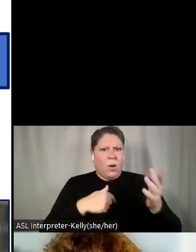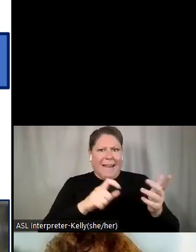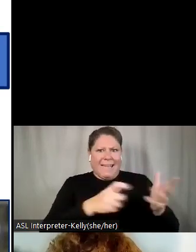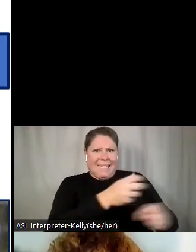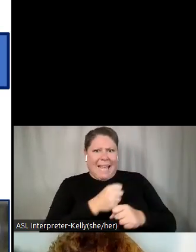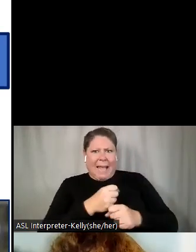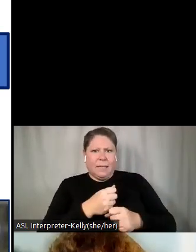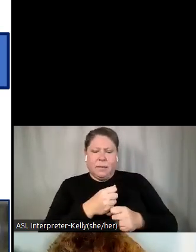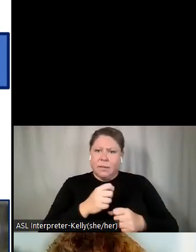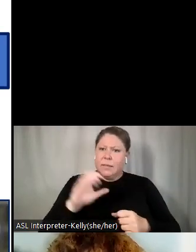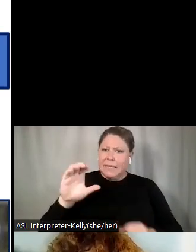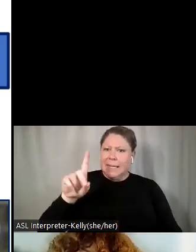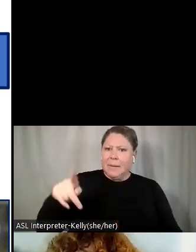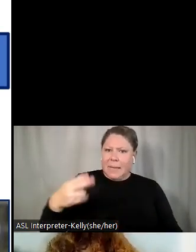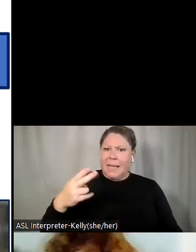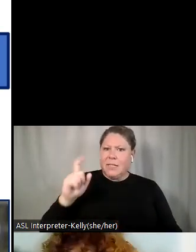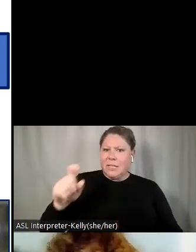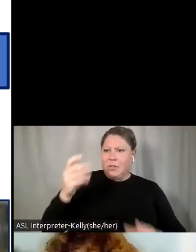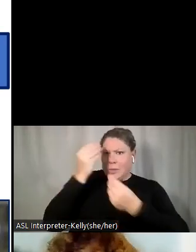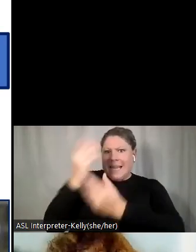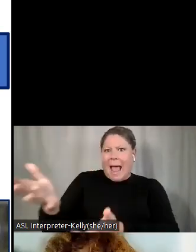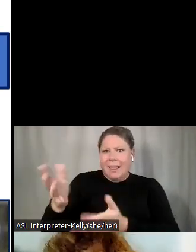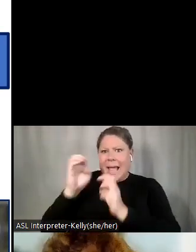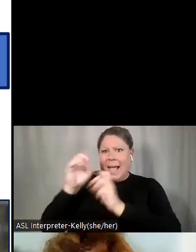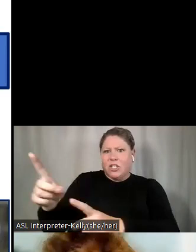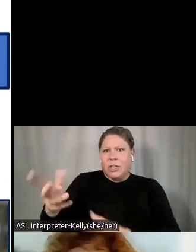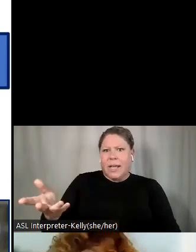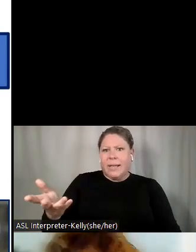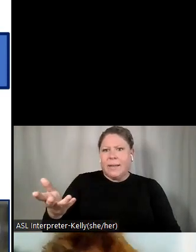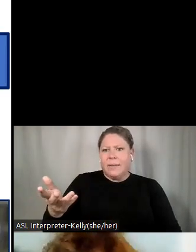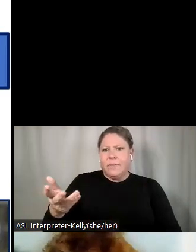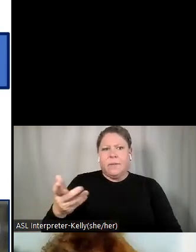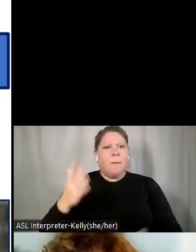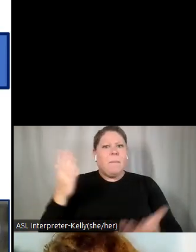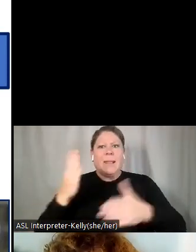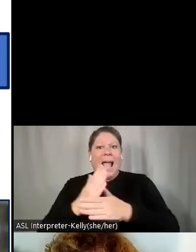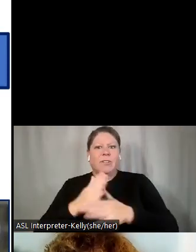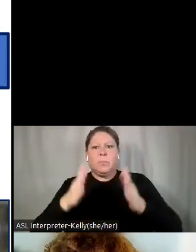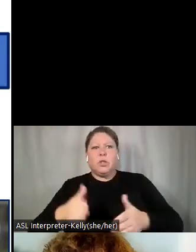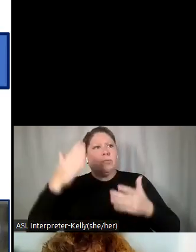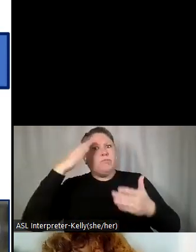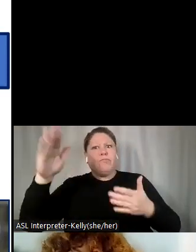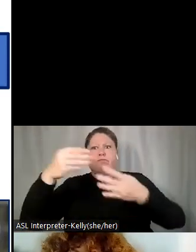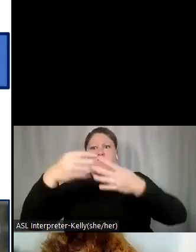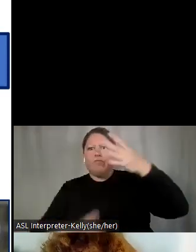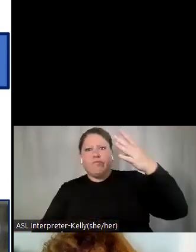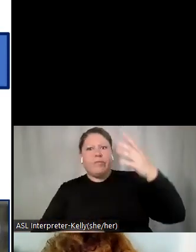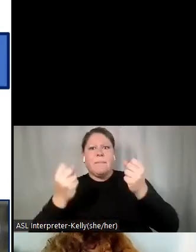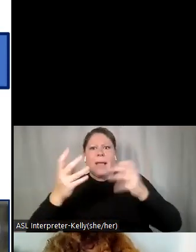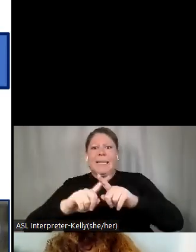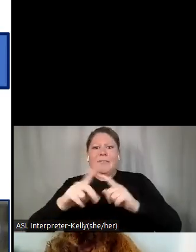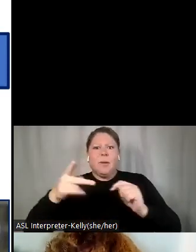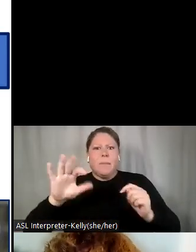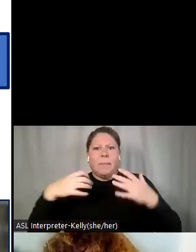them by pushing it out, because the average person walking around doesn't know about all of the different public health issues that are arising or that